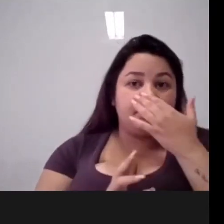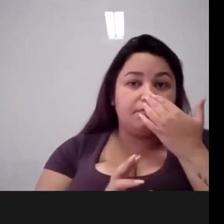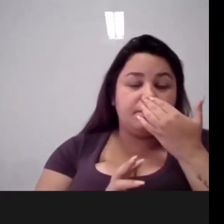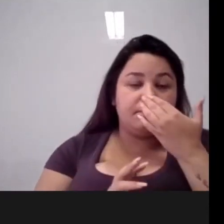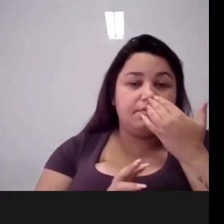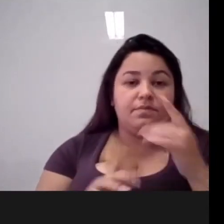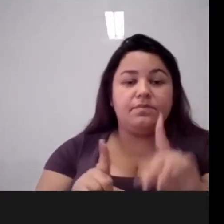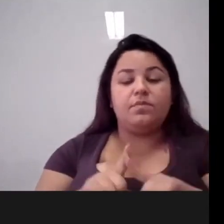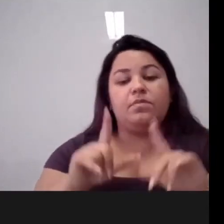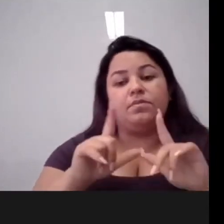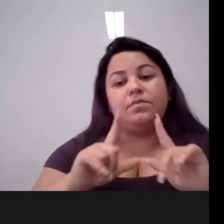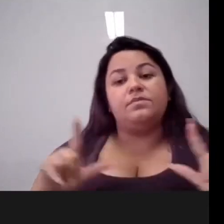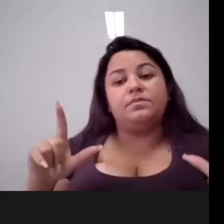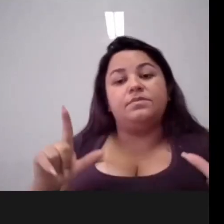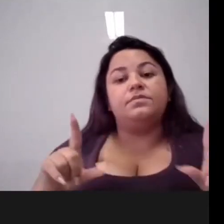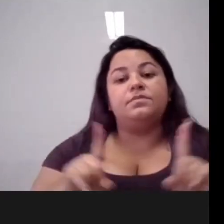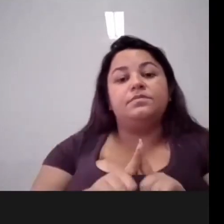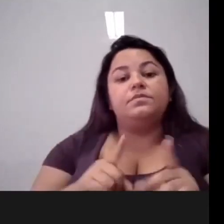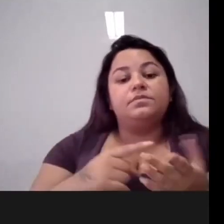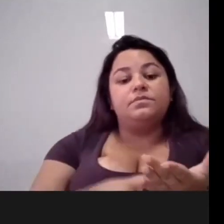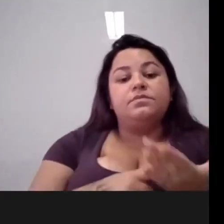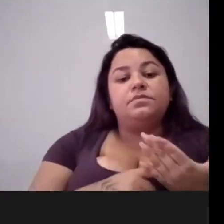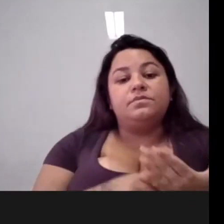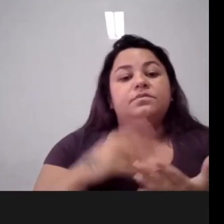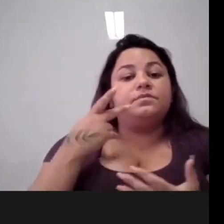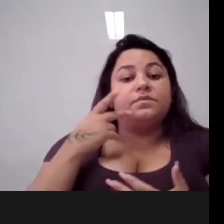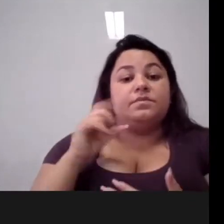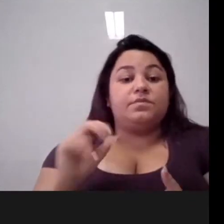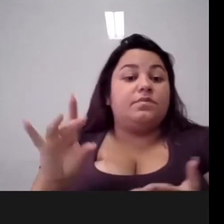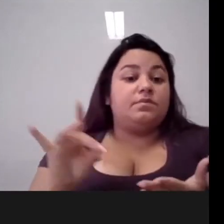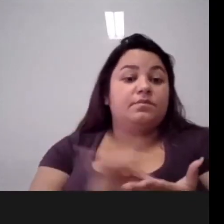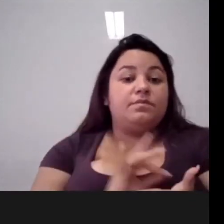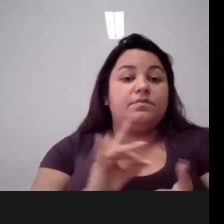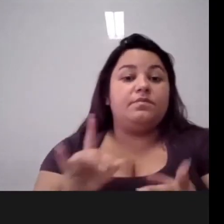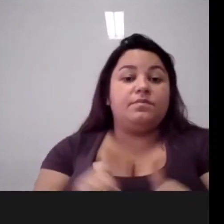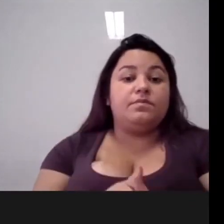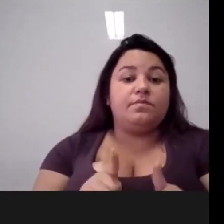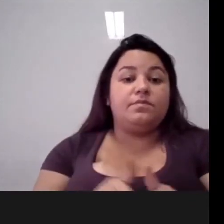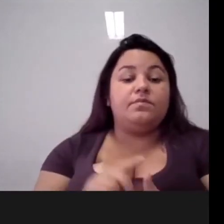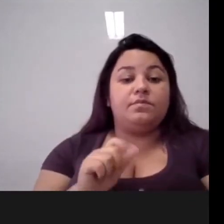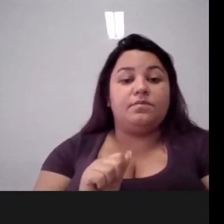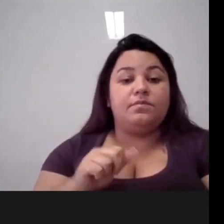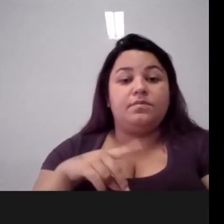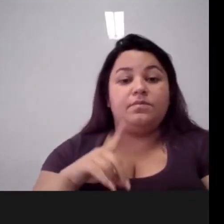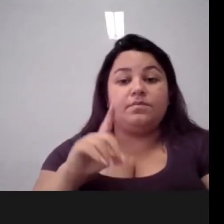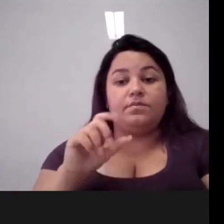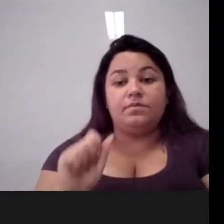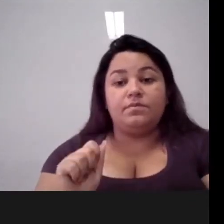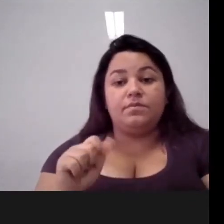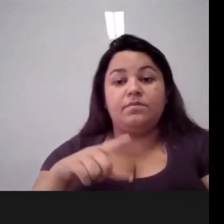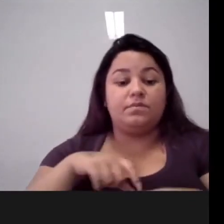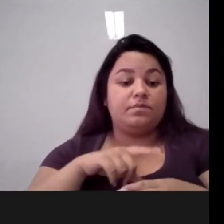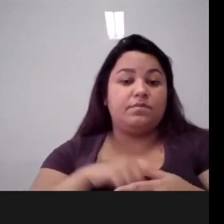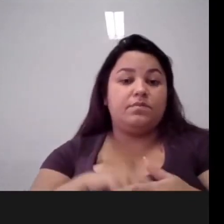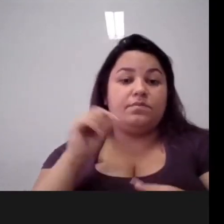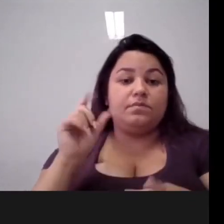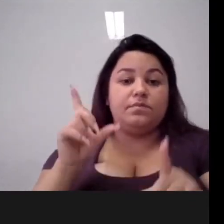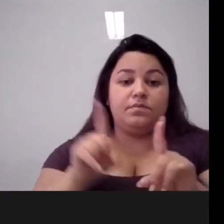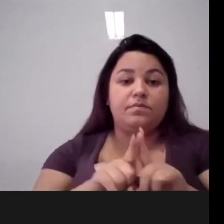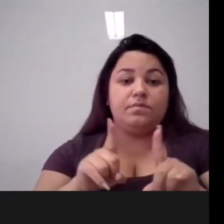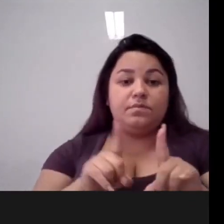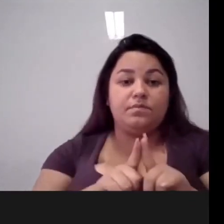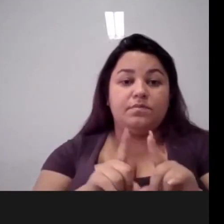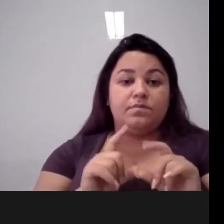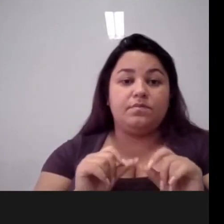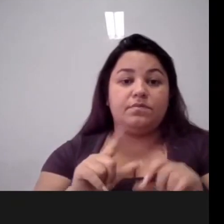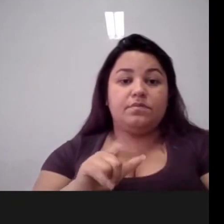inscription, the enrollment for the raffle is part of our site, and participate,